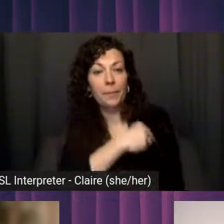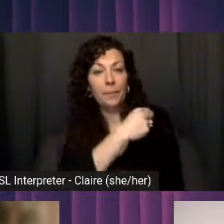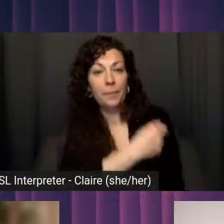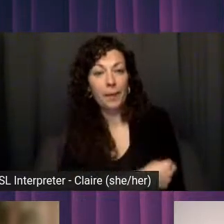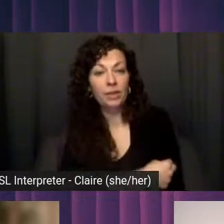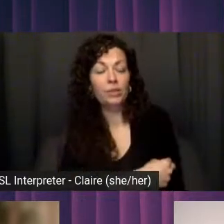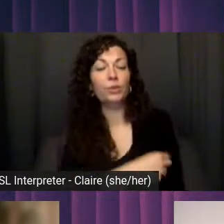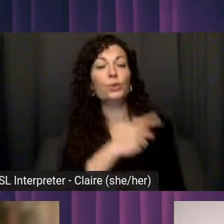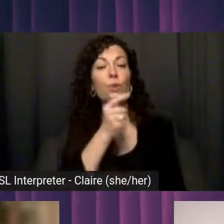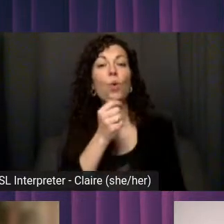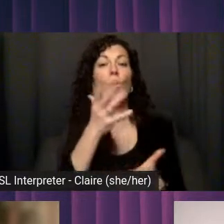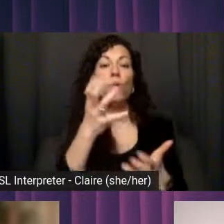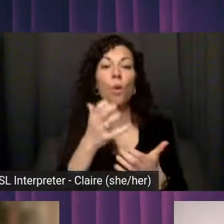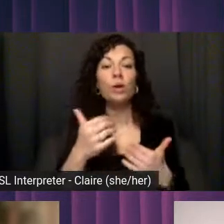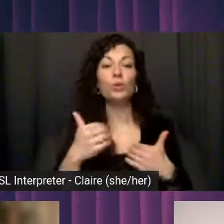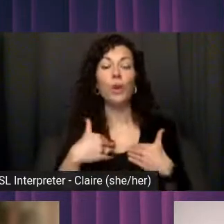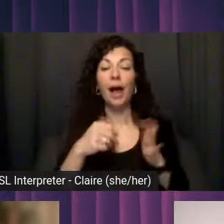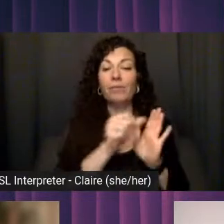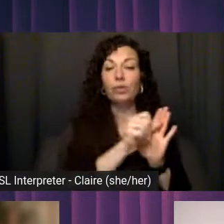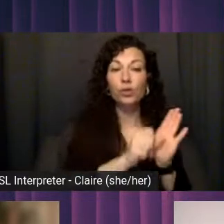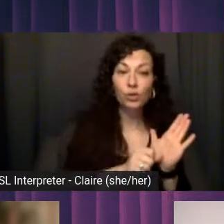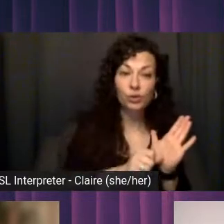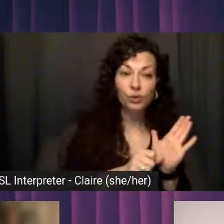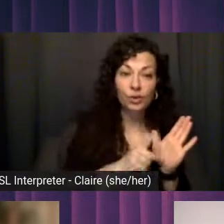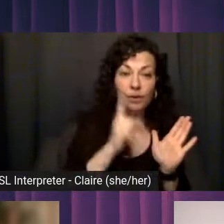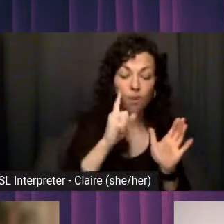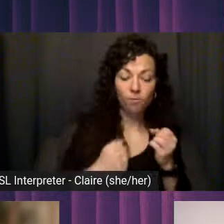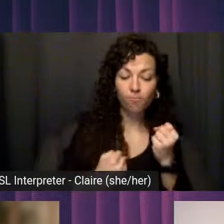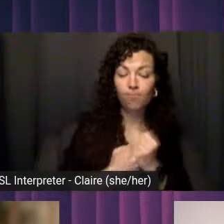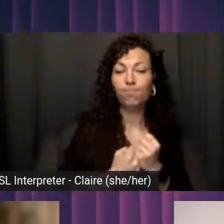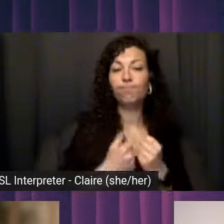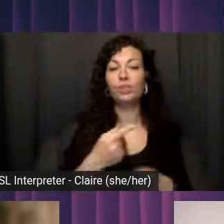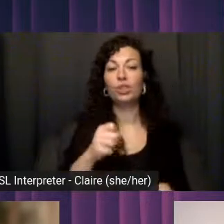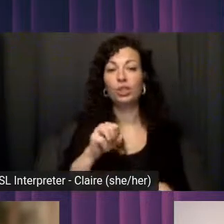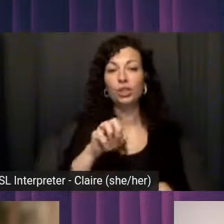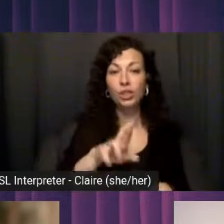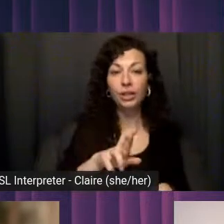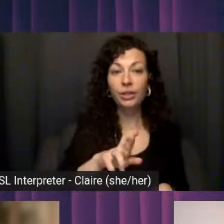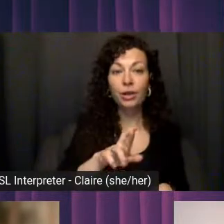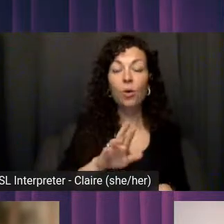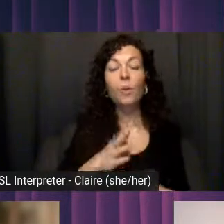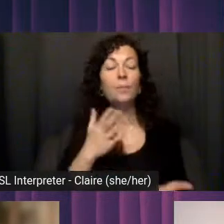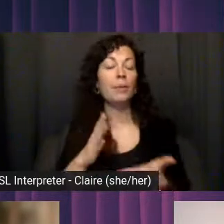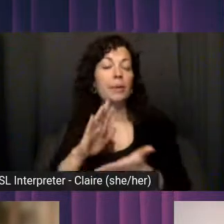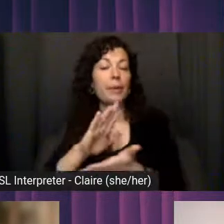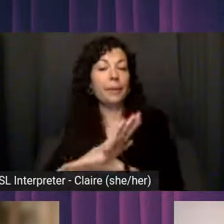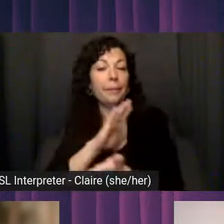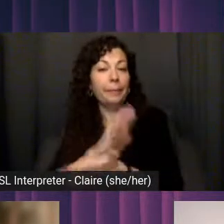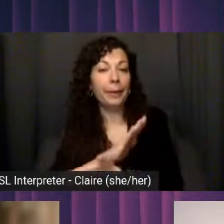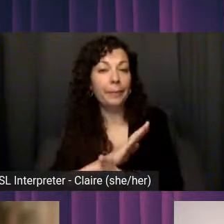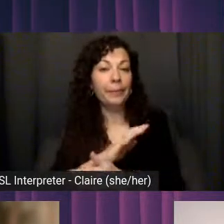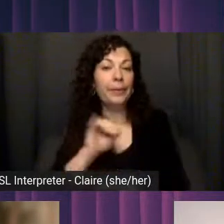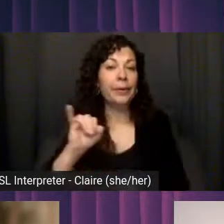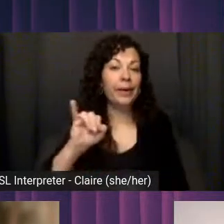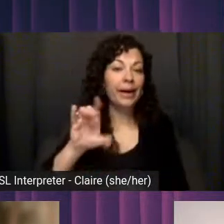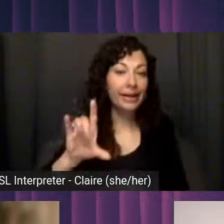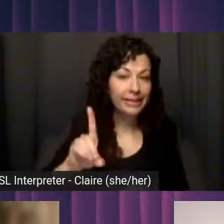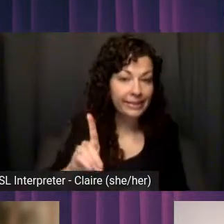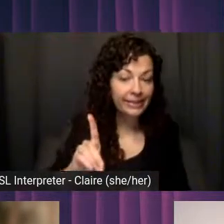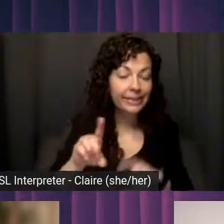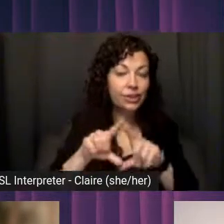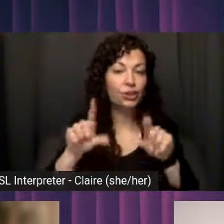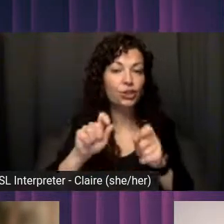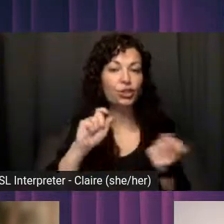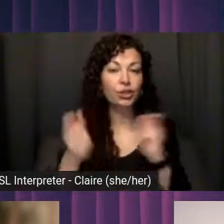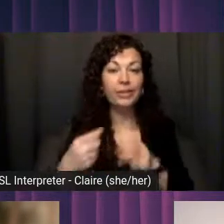affirming surgeries and would like to have name changes on their documents, on their passports, on their IDs, is making sure